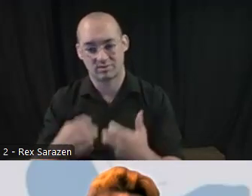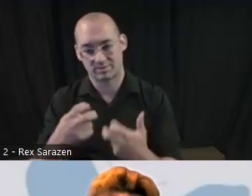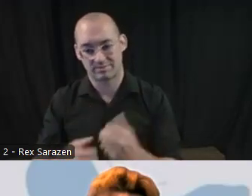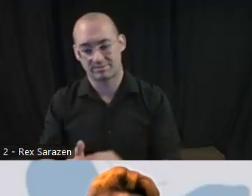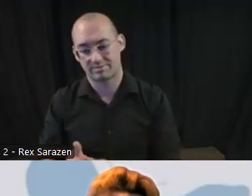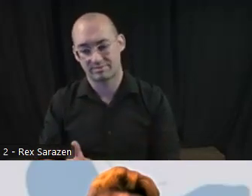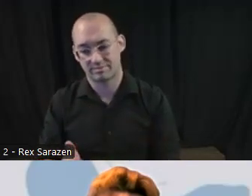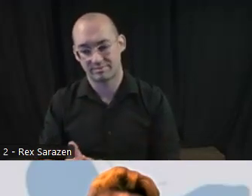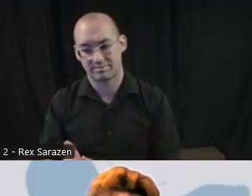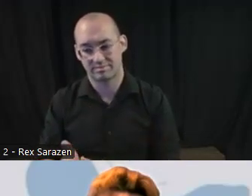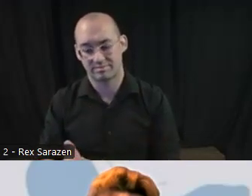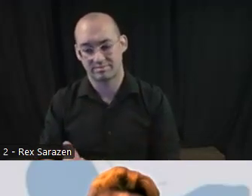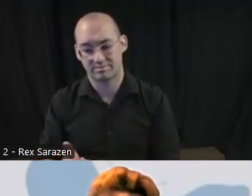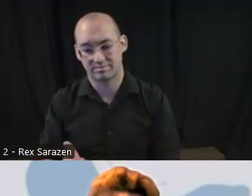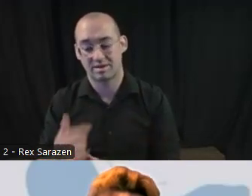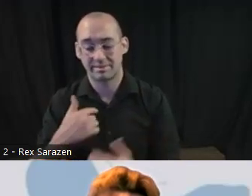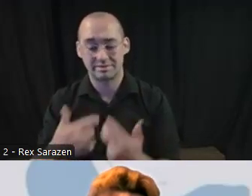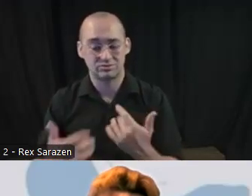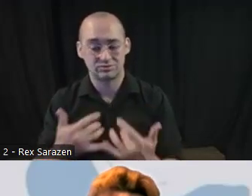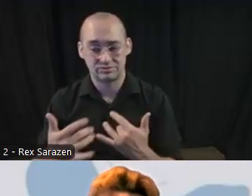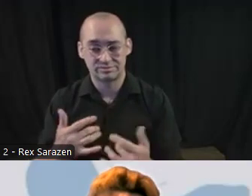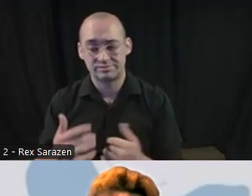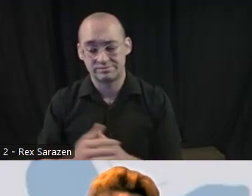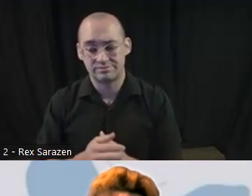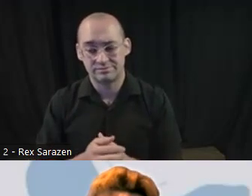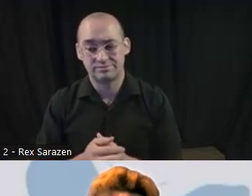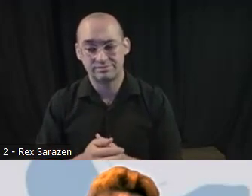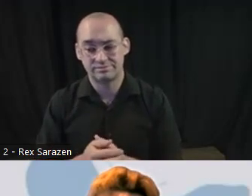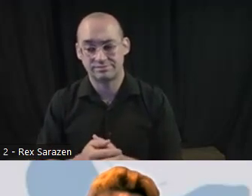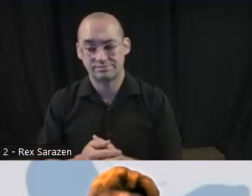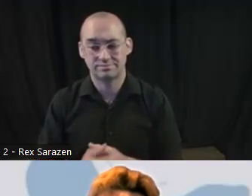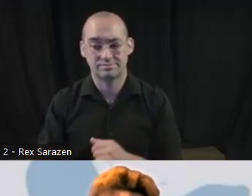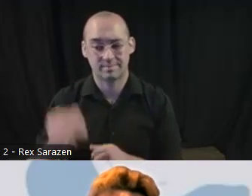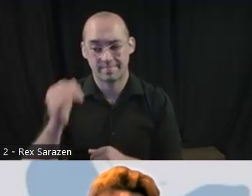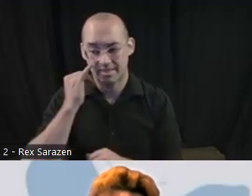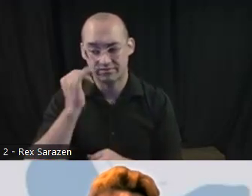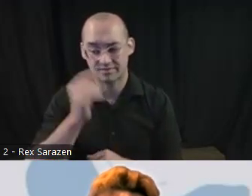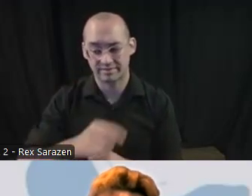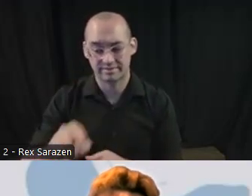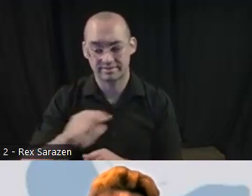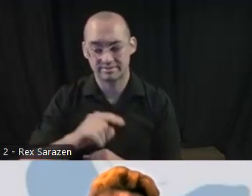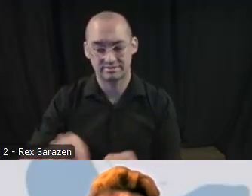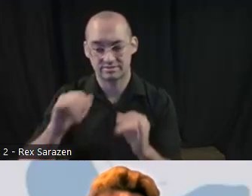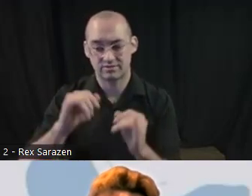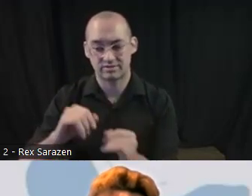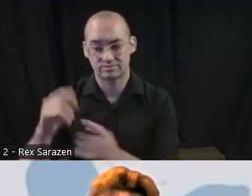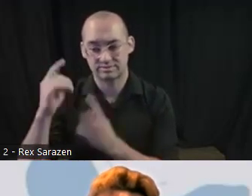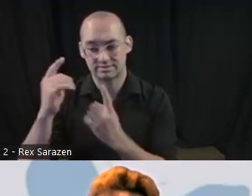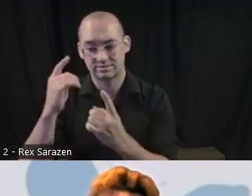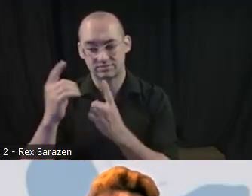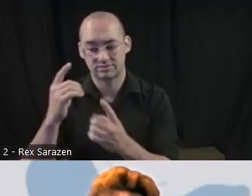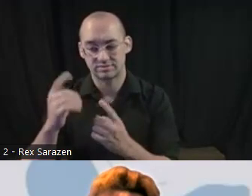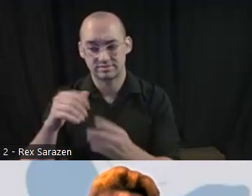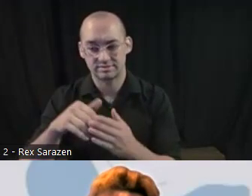So I am concerned about whether or not these individuals were even considered in the findings of the